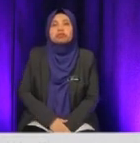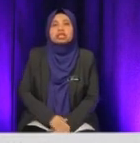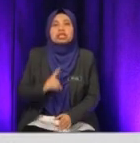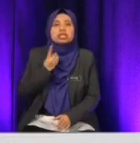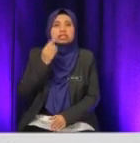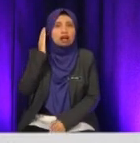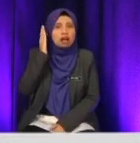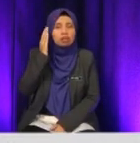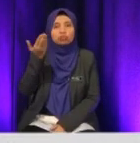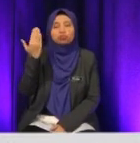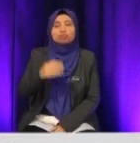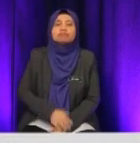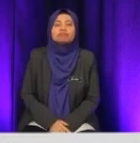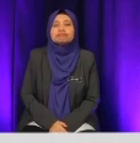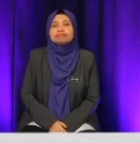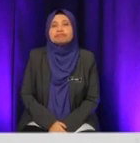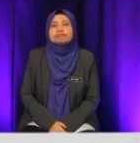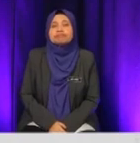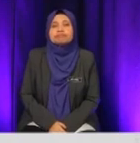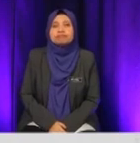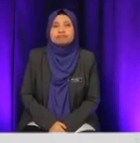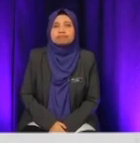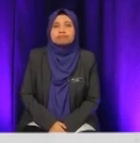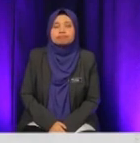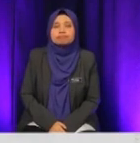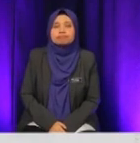first? Are you ready, right, Tasneem? Okay, let's hear the audio.